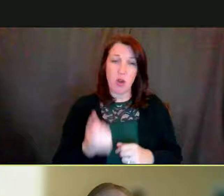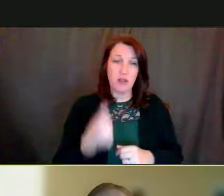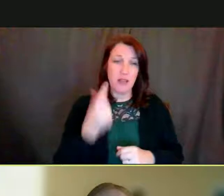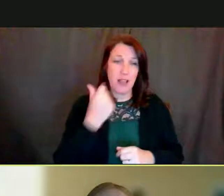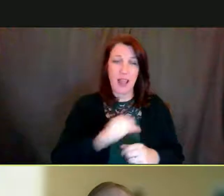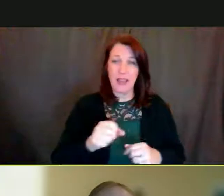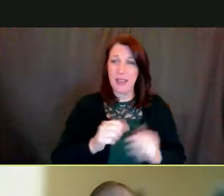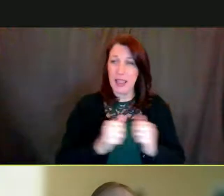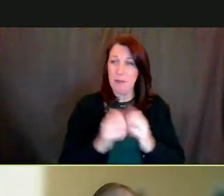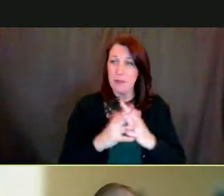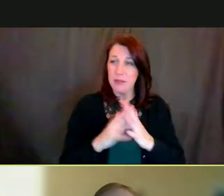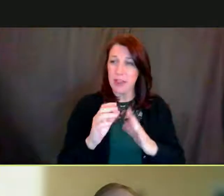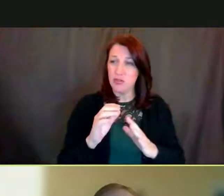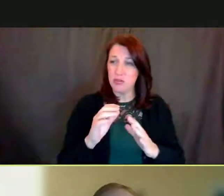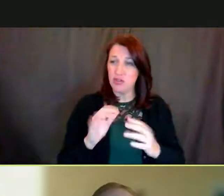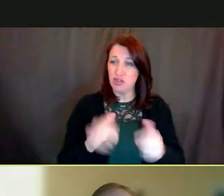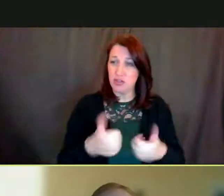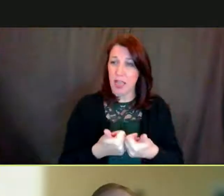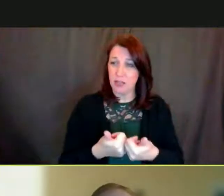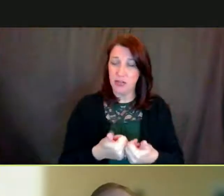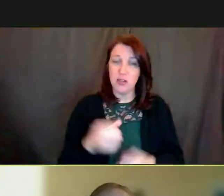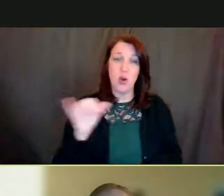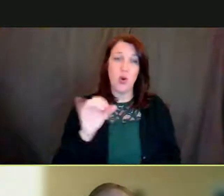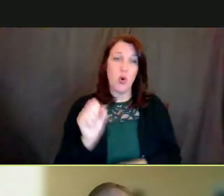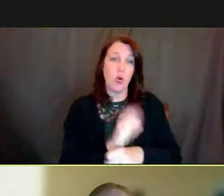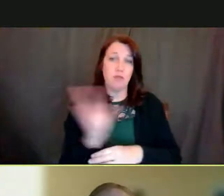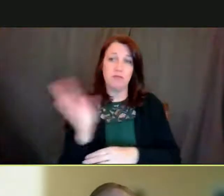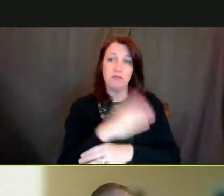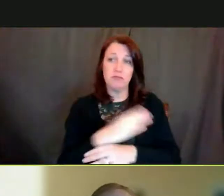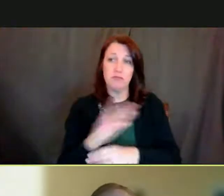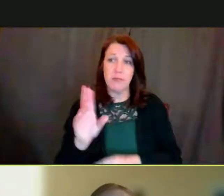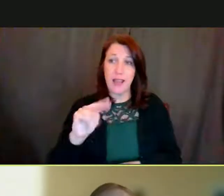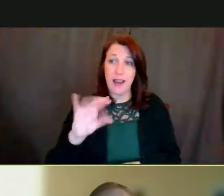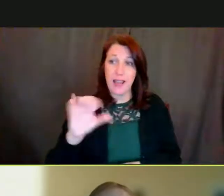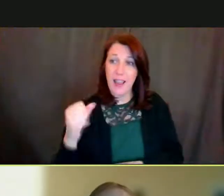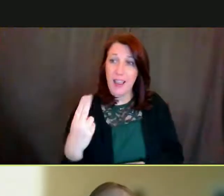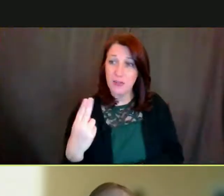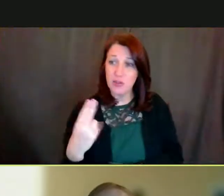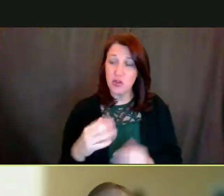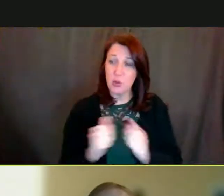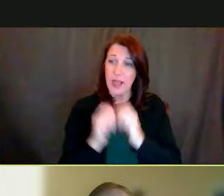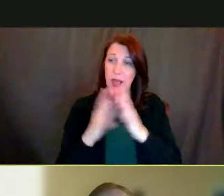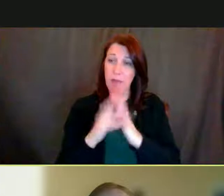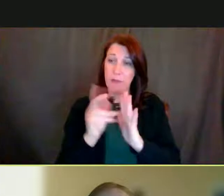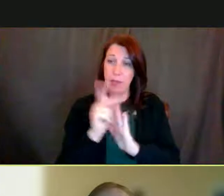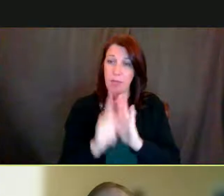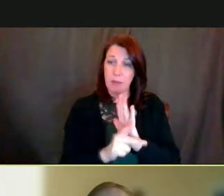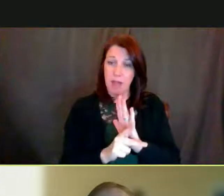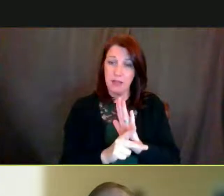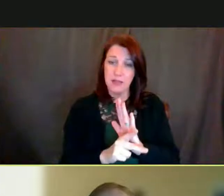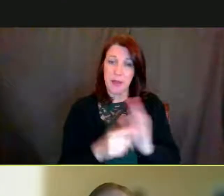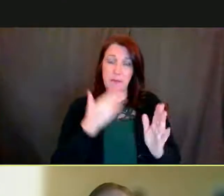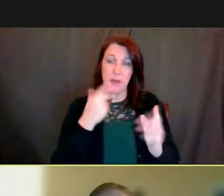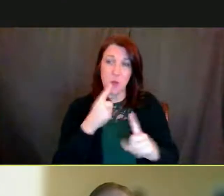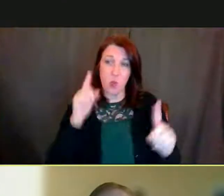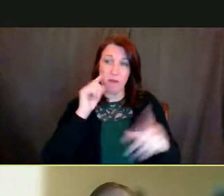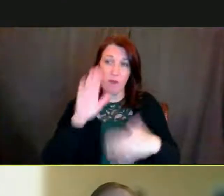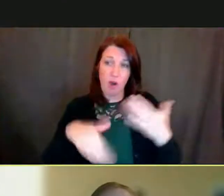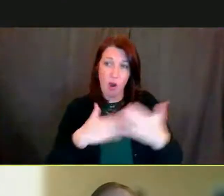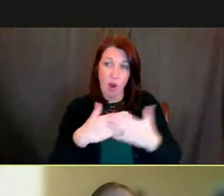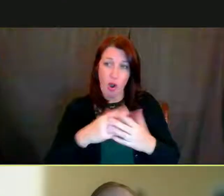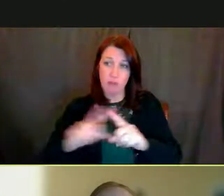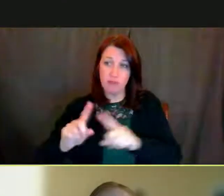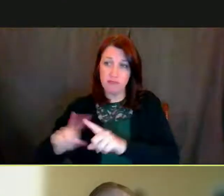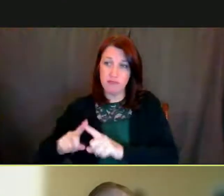implementation challenges, we're also working across NIH to implement the policy in a way that will work for all types of science,